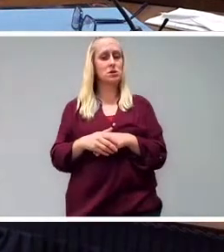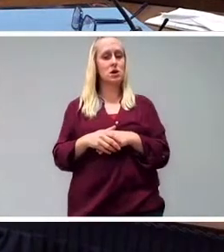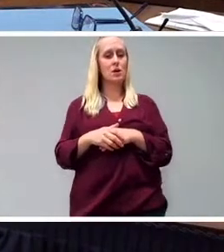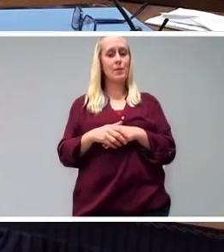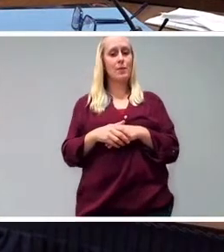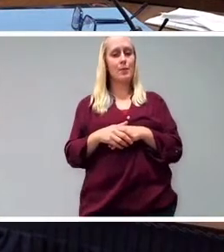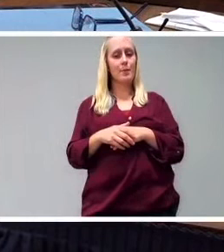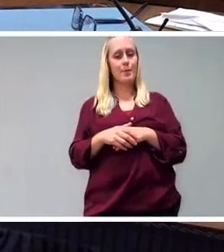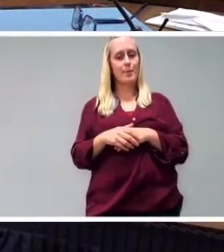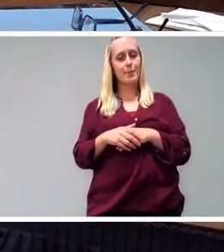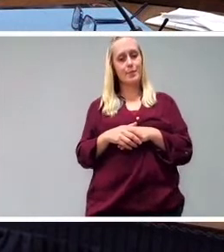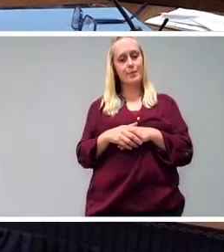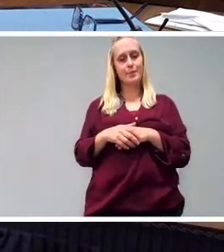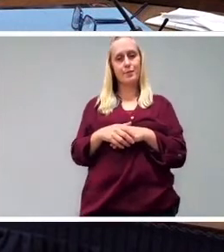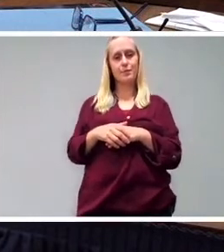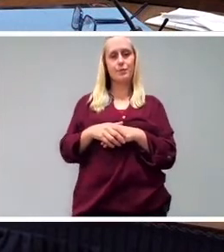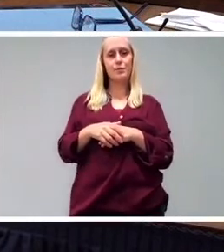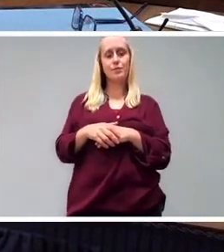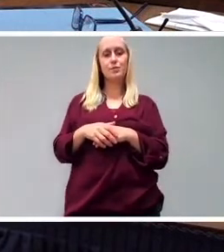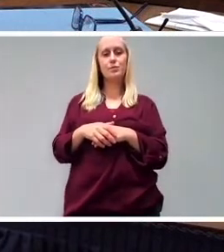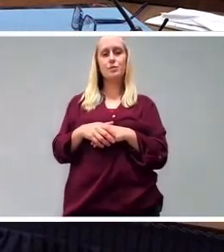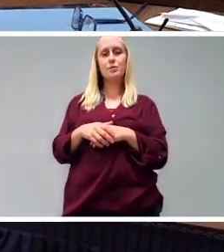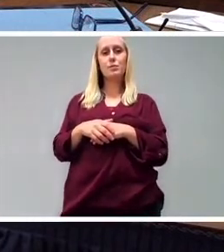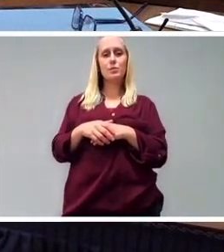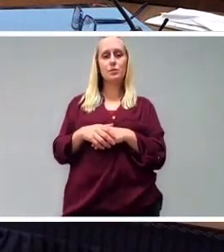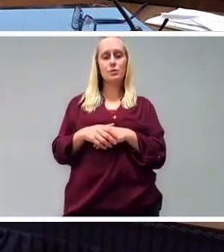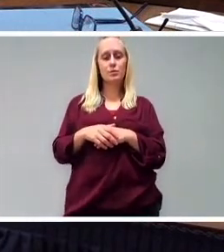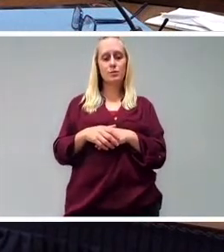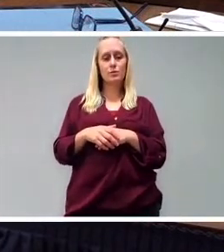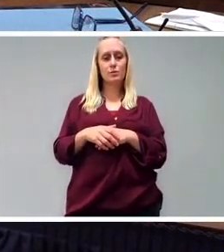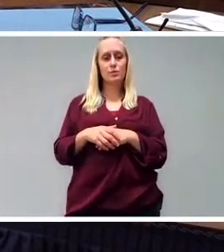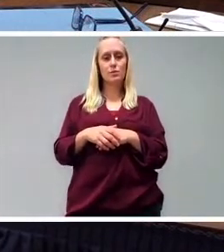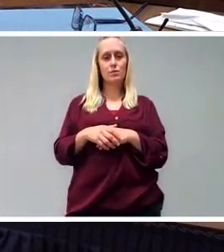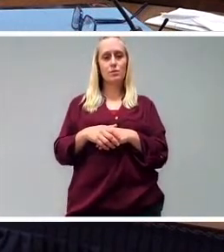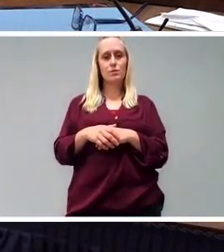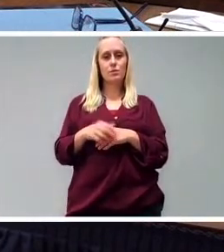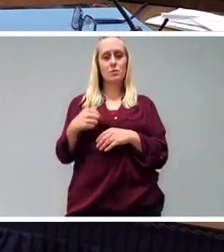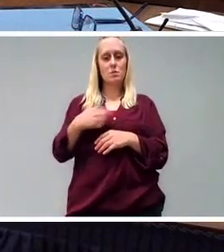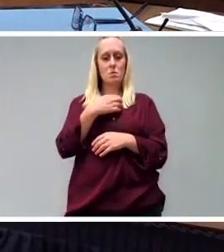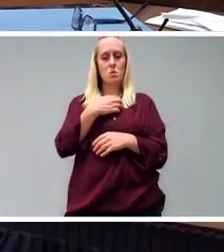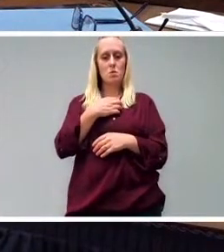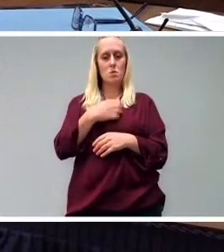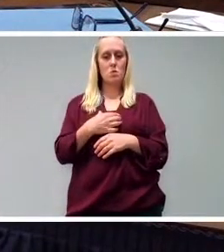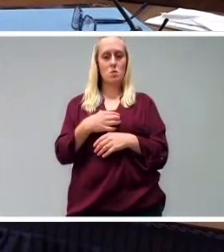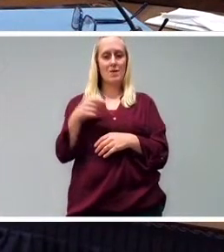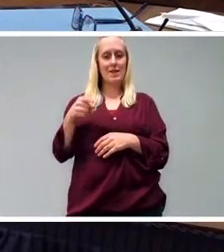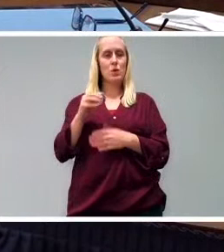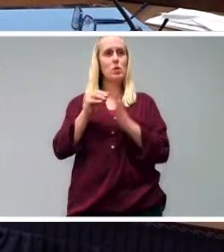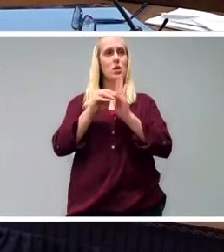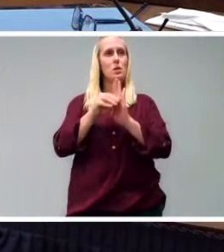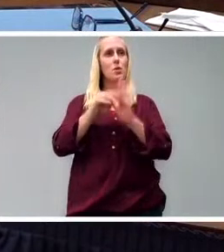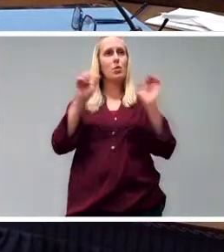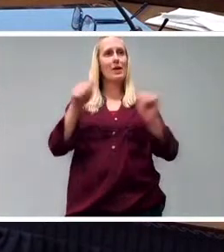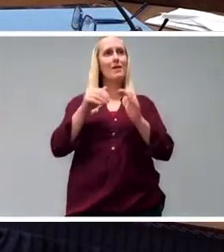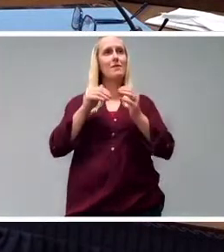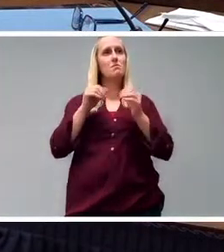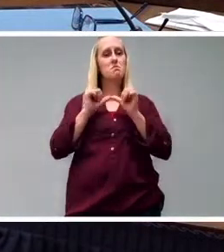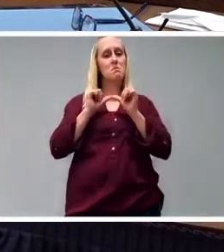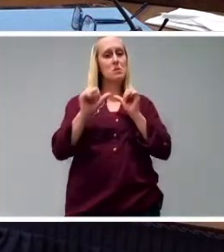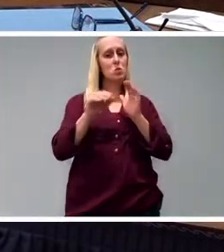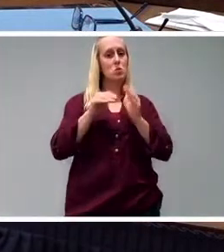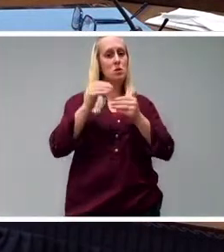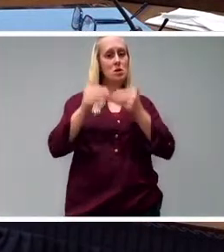to start thinking big and dreaming big. I wish this is the model that we can follow, and we can